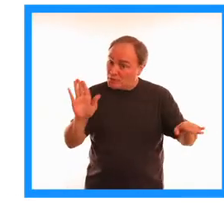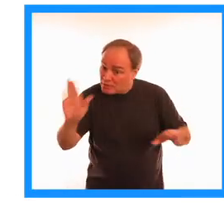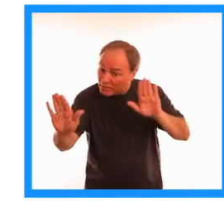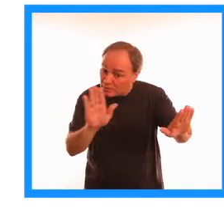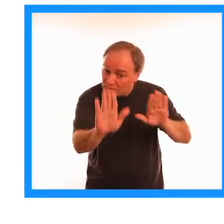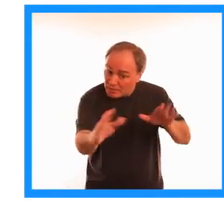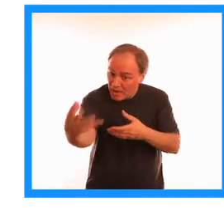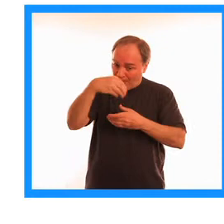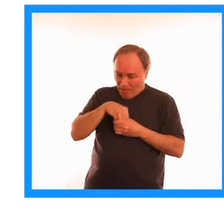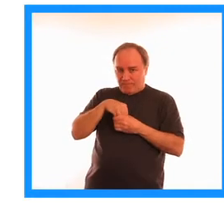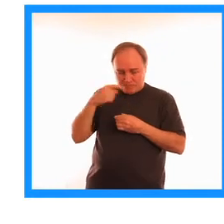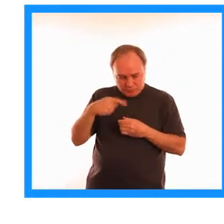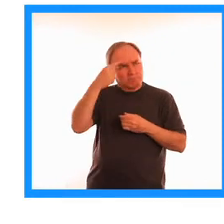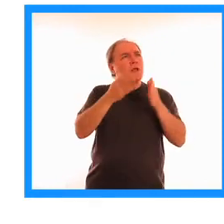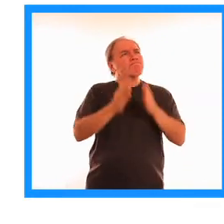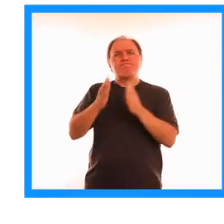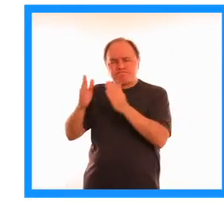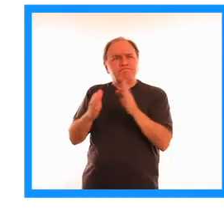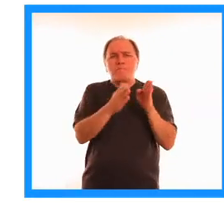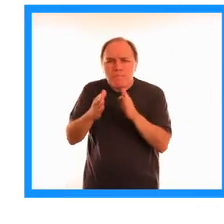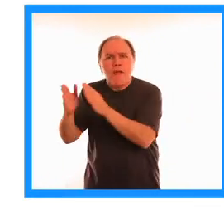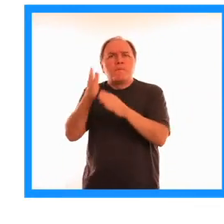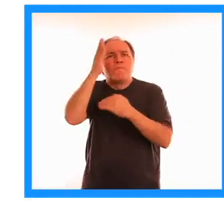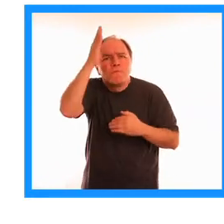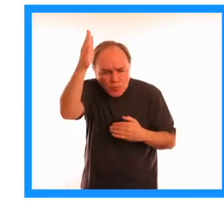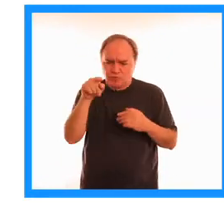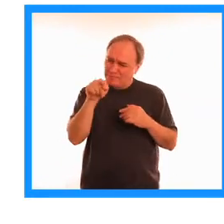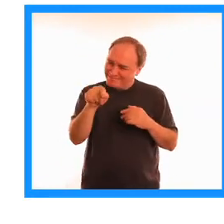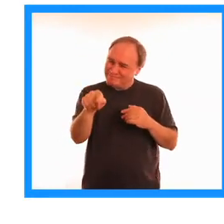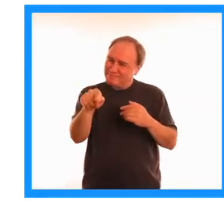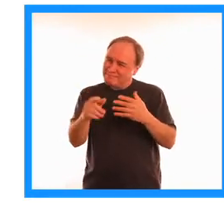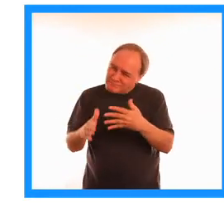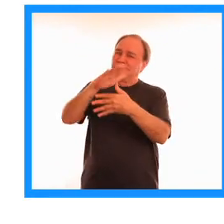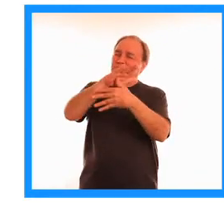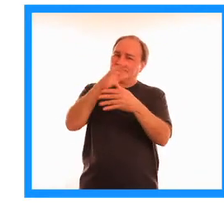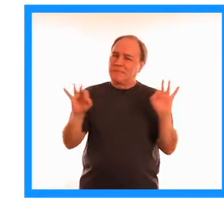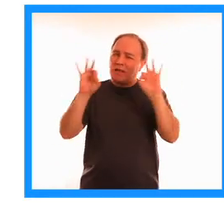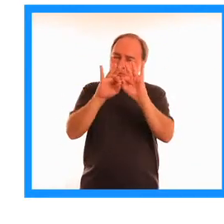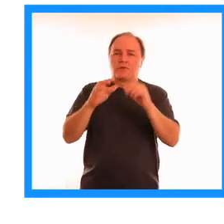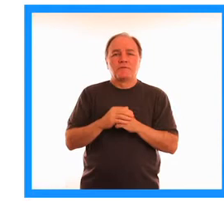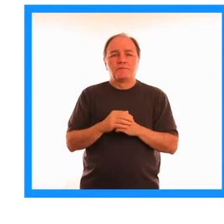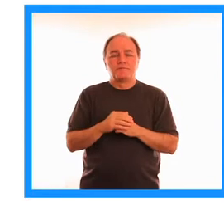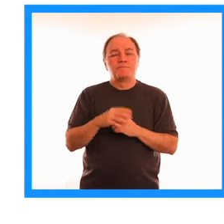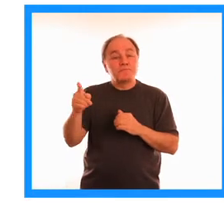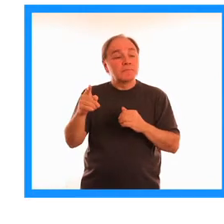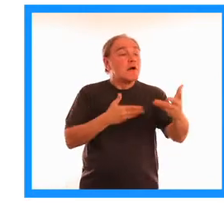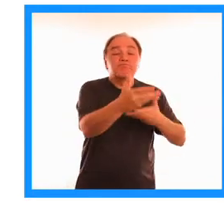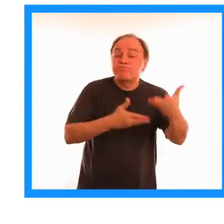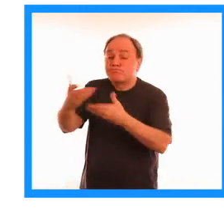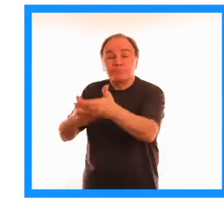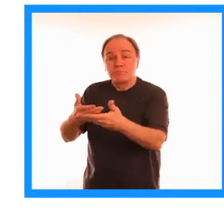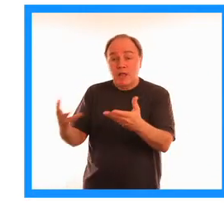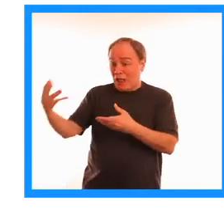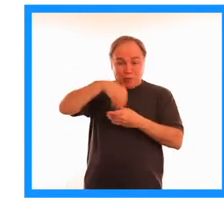many aspects, ranging from inclusion in media and cultural life to sport. Children with disabilities and their families have the right to an adequate